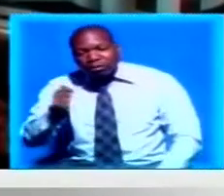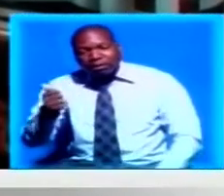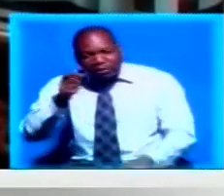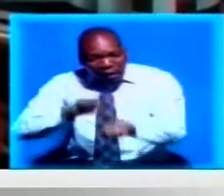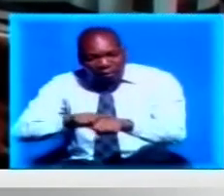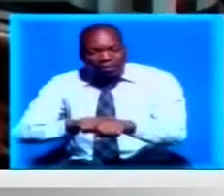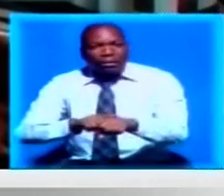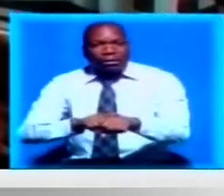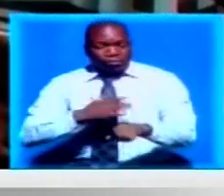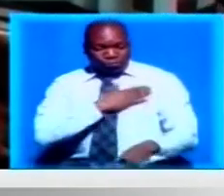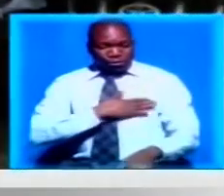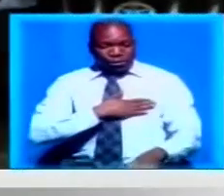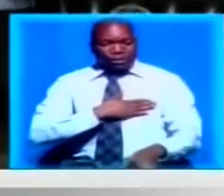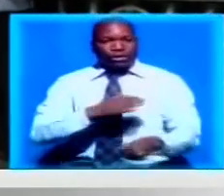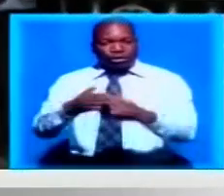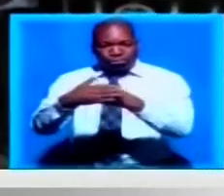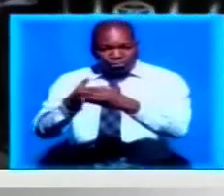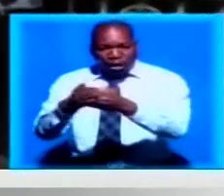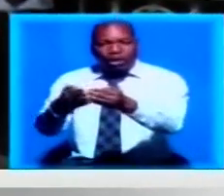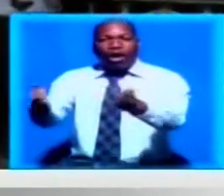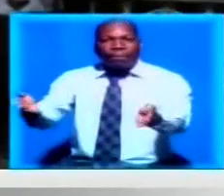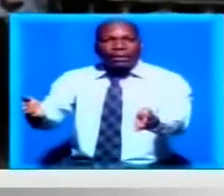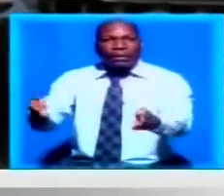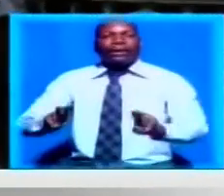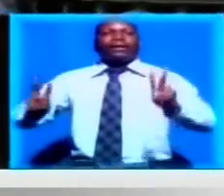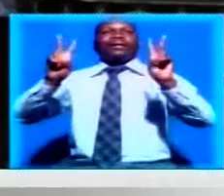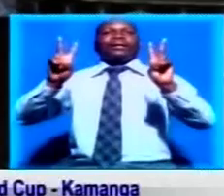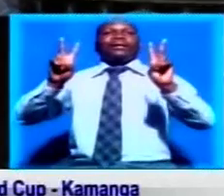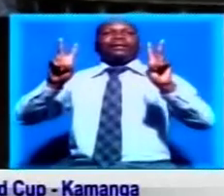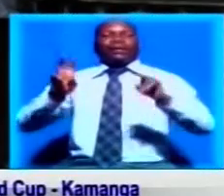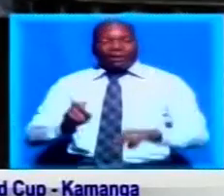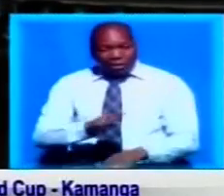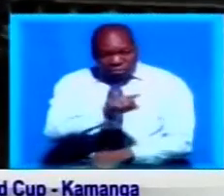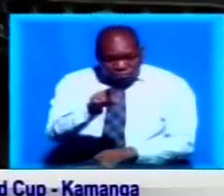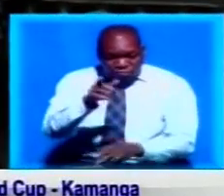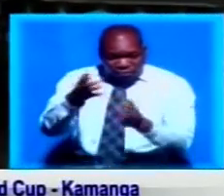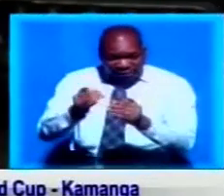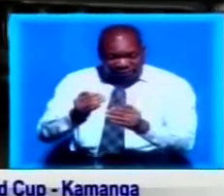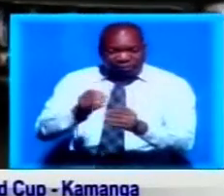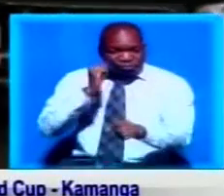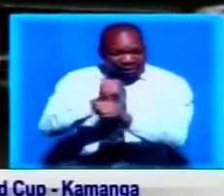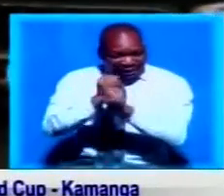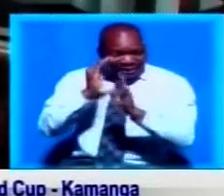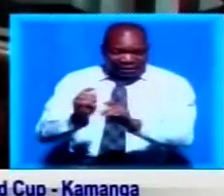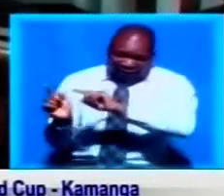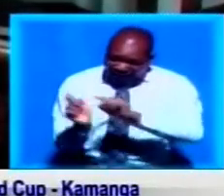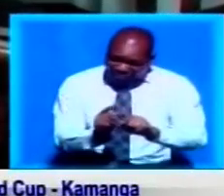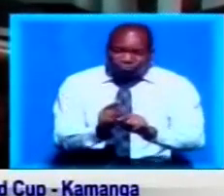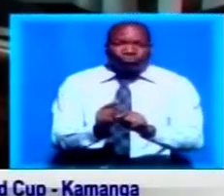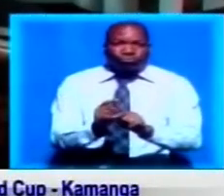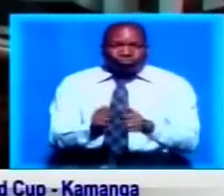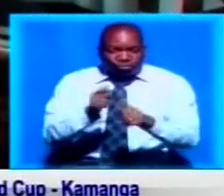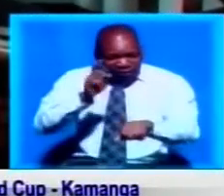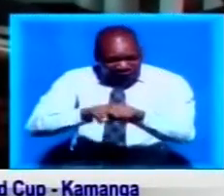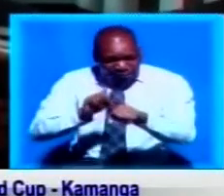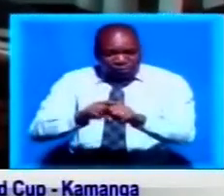open. Resign. Mr. Chanda wants the employees to be punctual and committed to their duties. And most of you